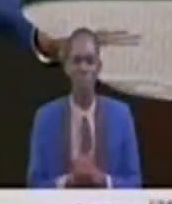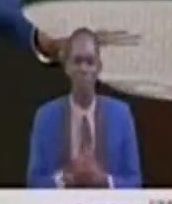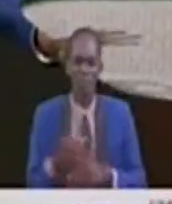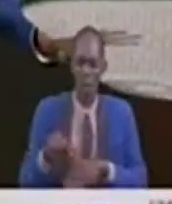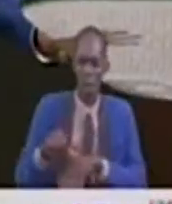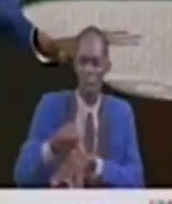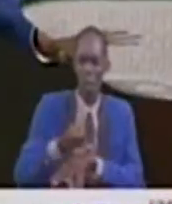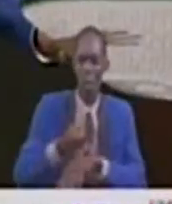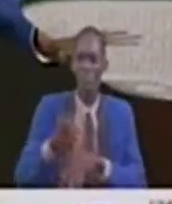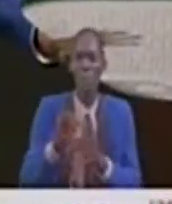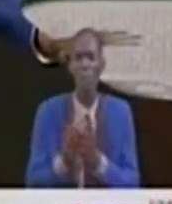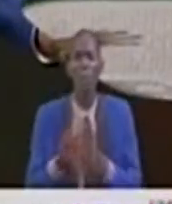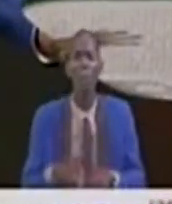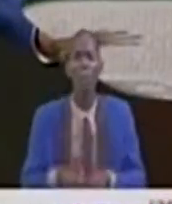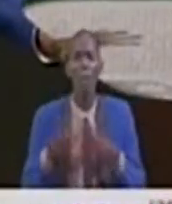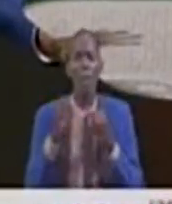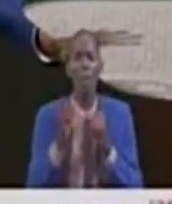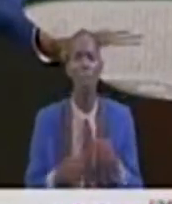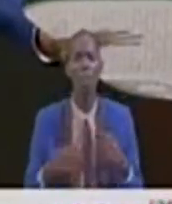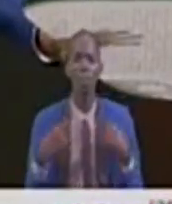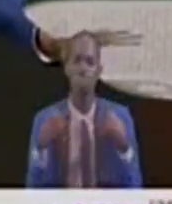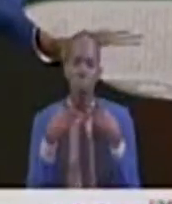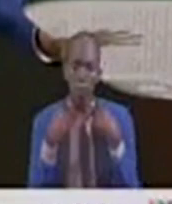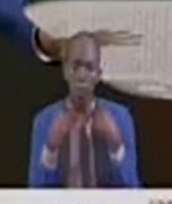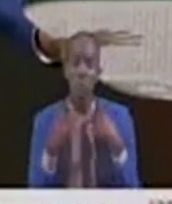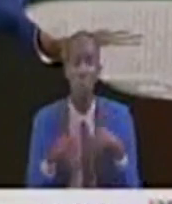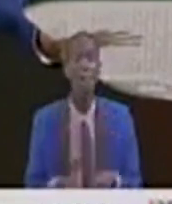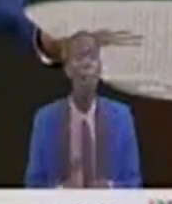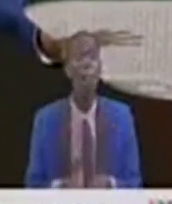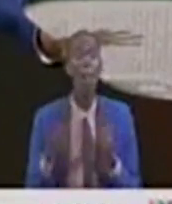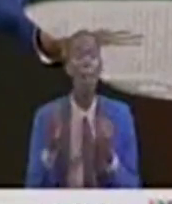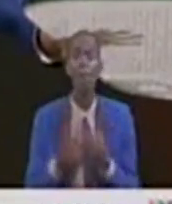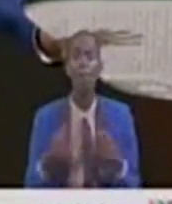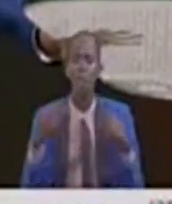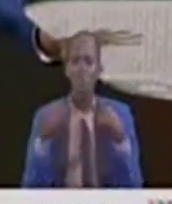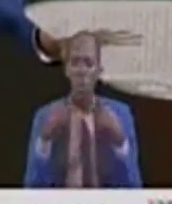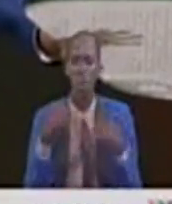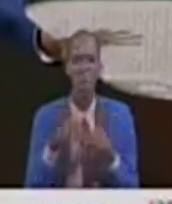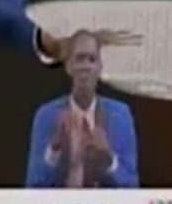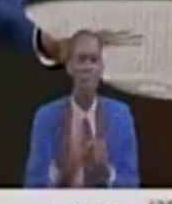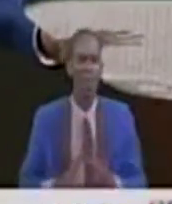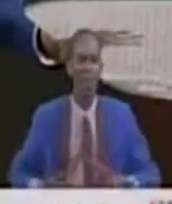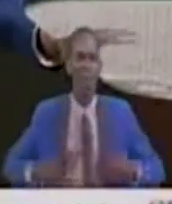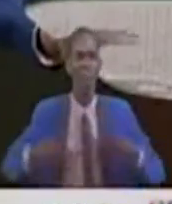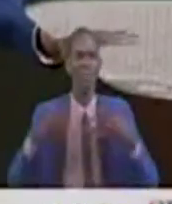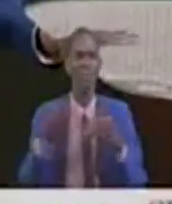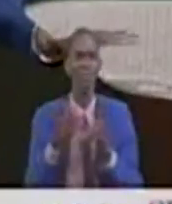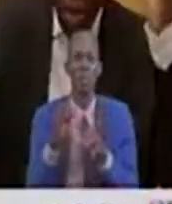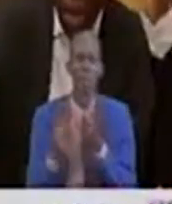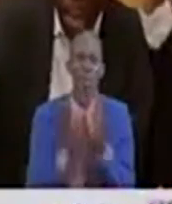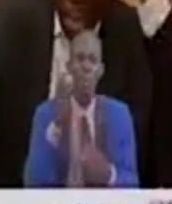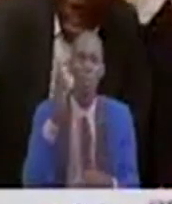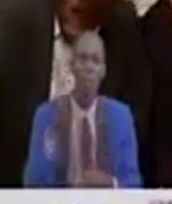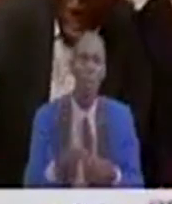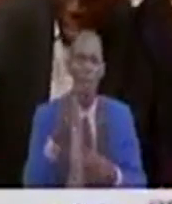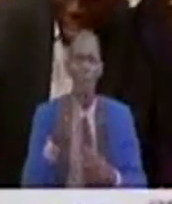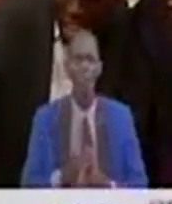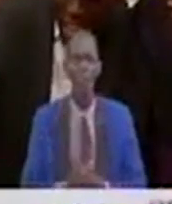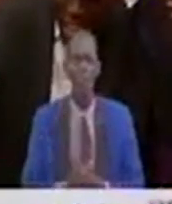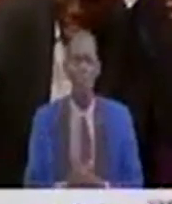Anointing that breaks every yoke. Break every yoke in every life in Jesus' name.